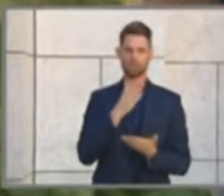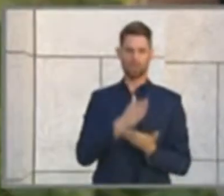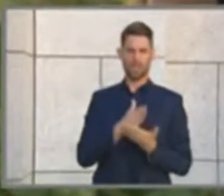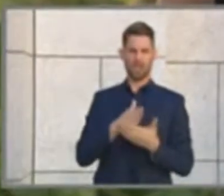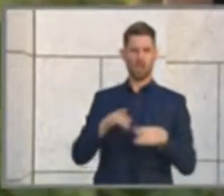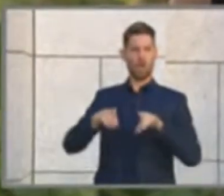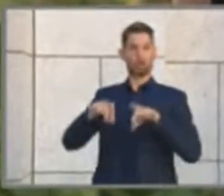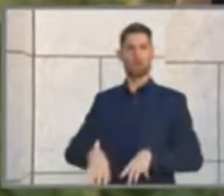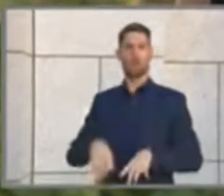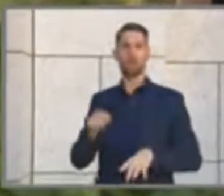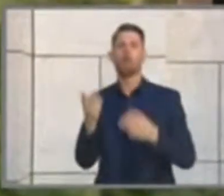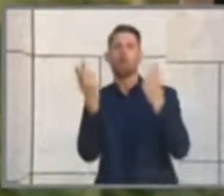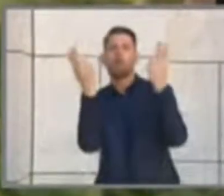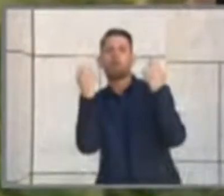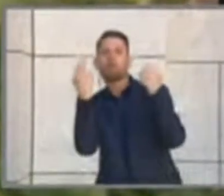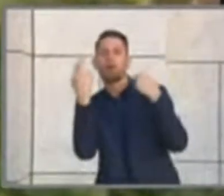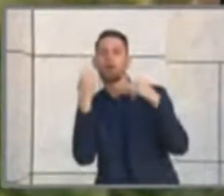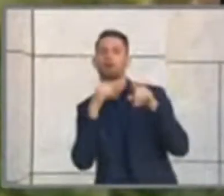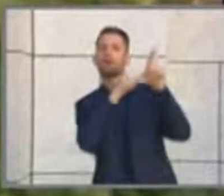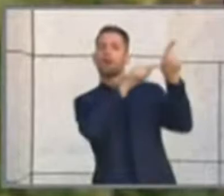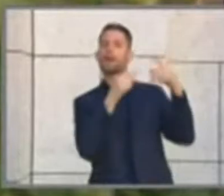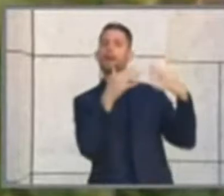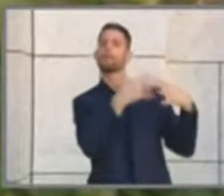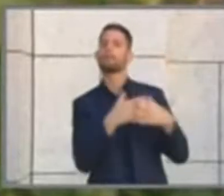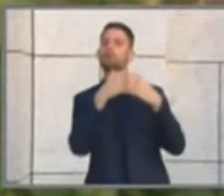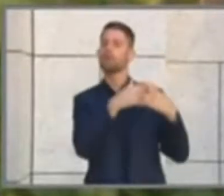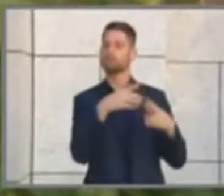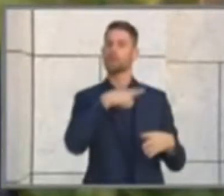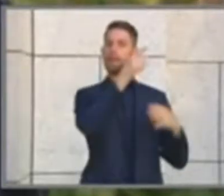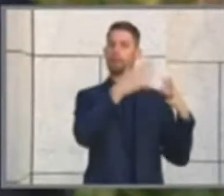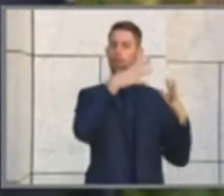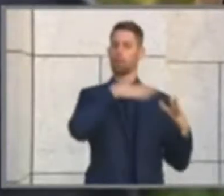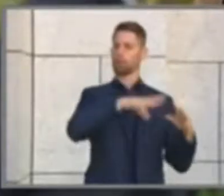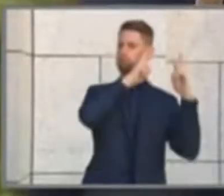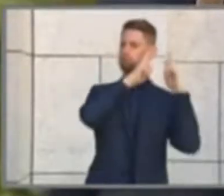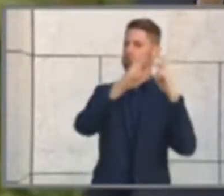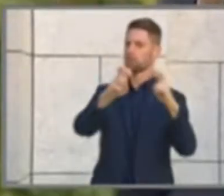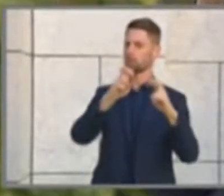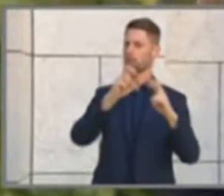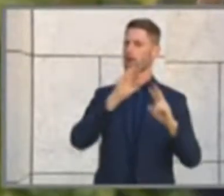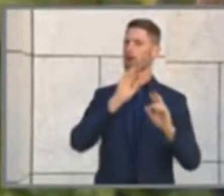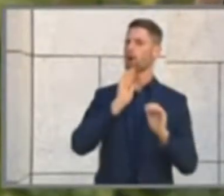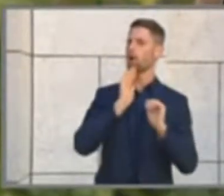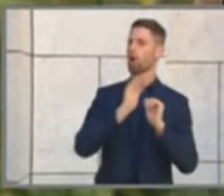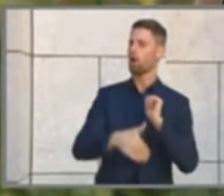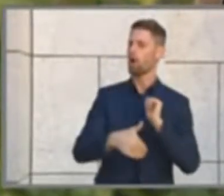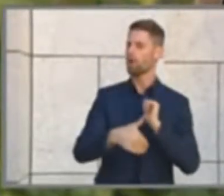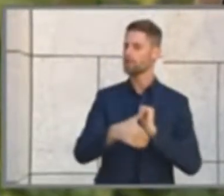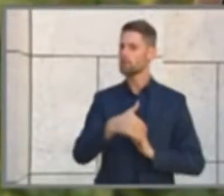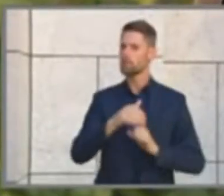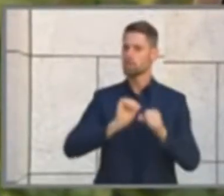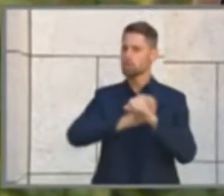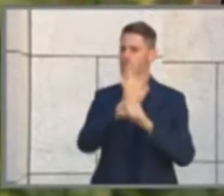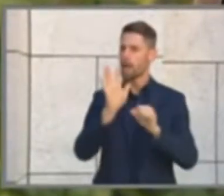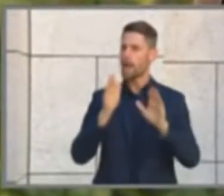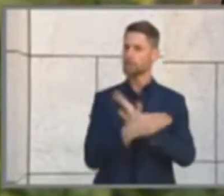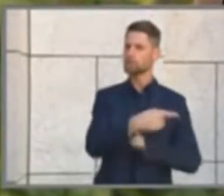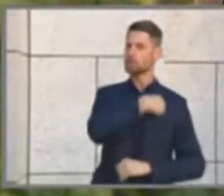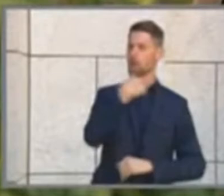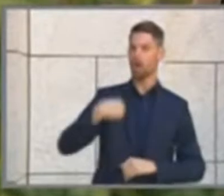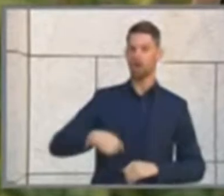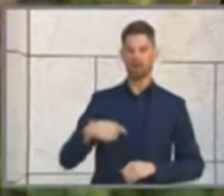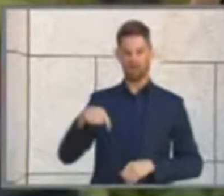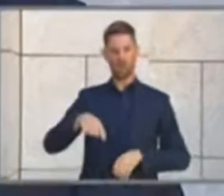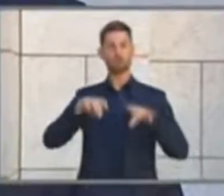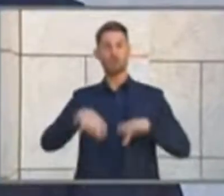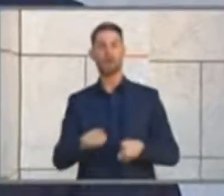to the US by leading calls for an investigation, an international investigation into the origins of the coronavirus?